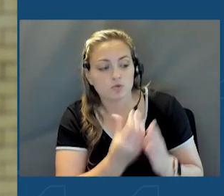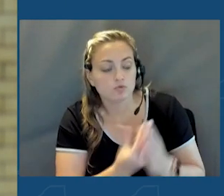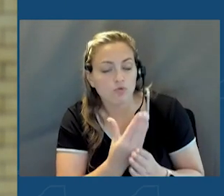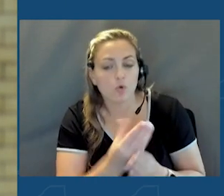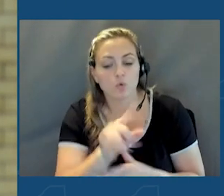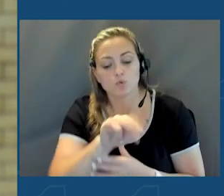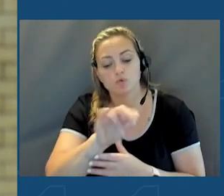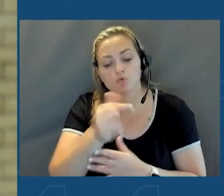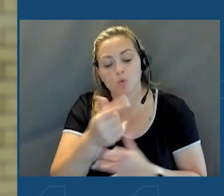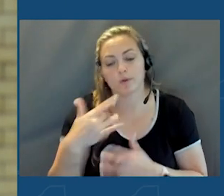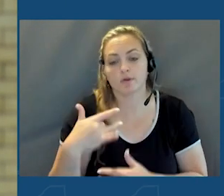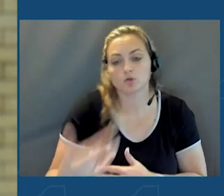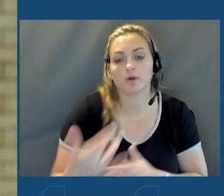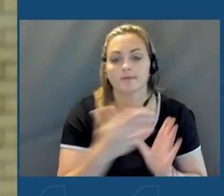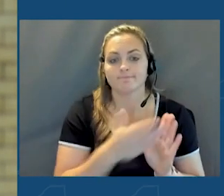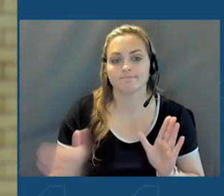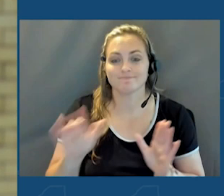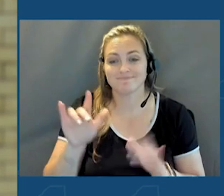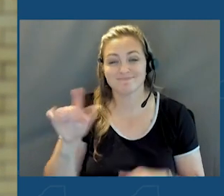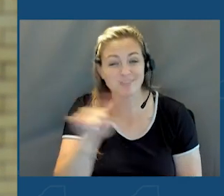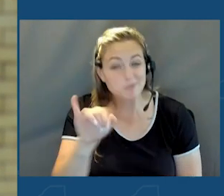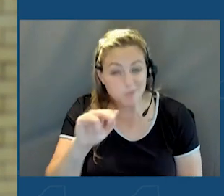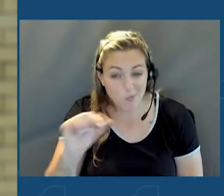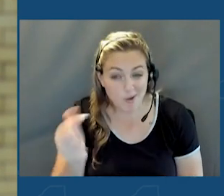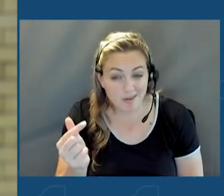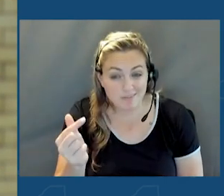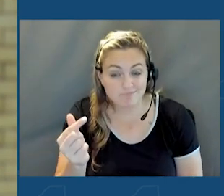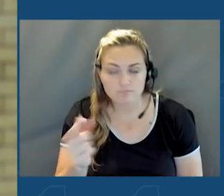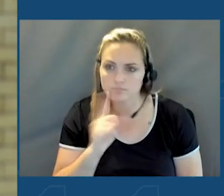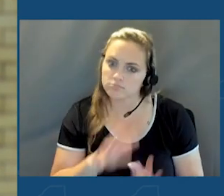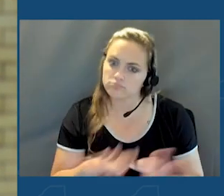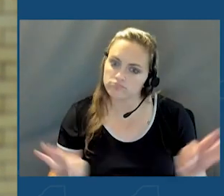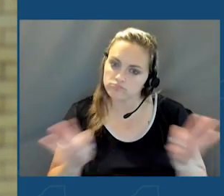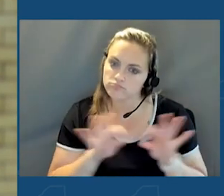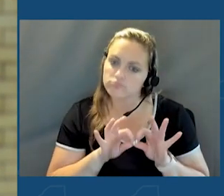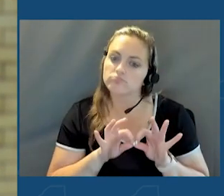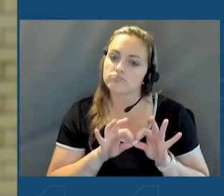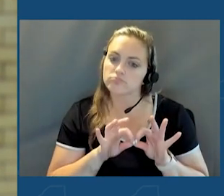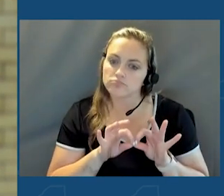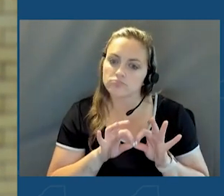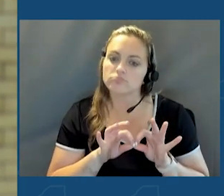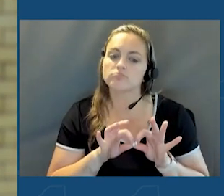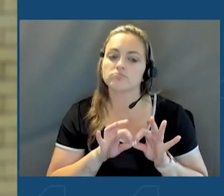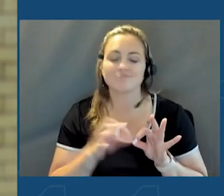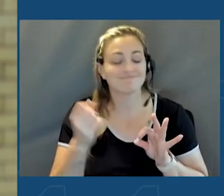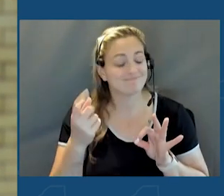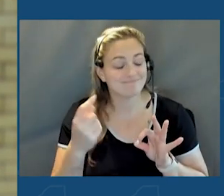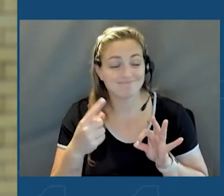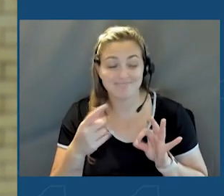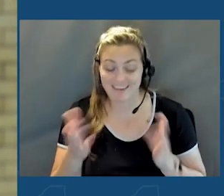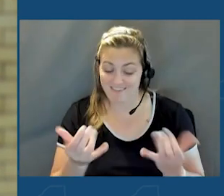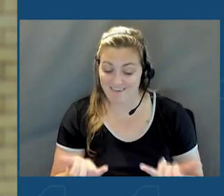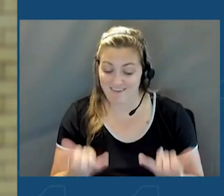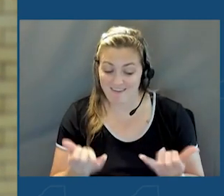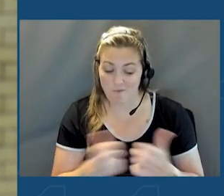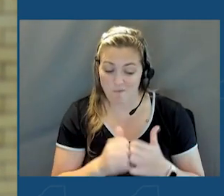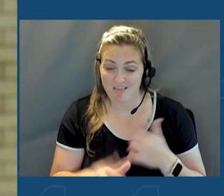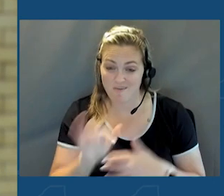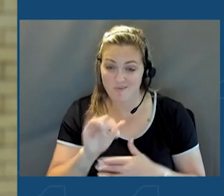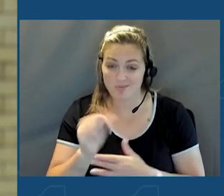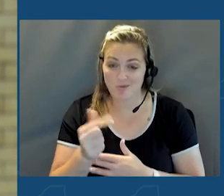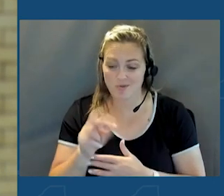across the state. Again, zoning is everything. We would not be here today if there was not a